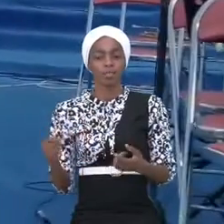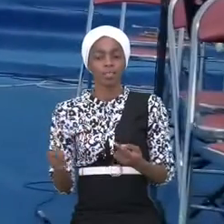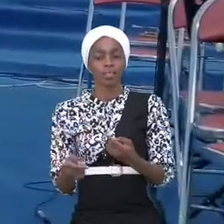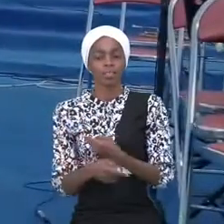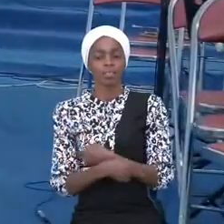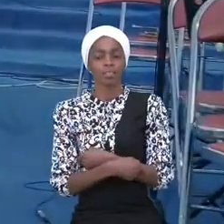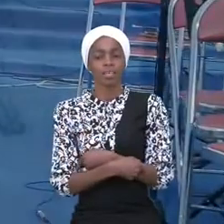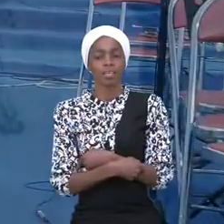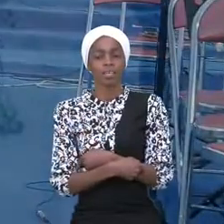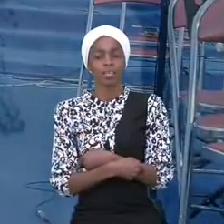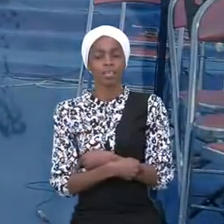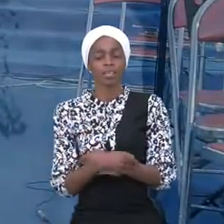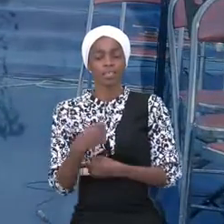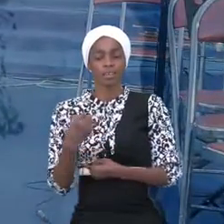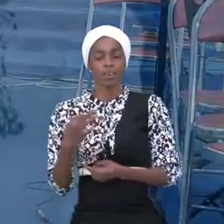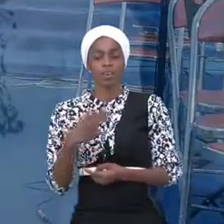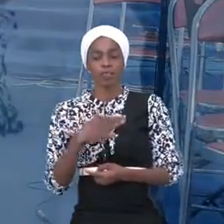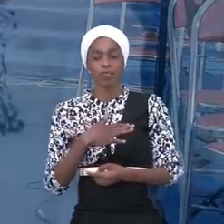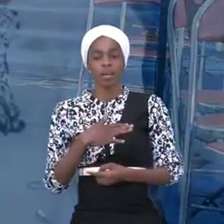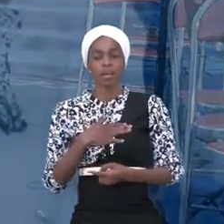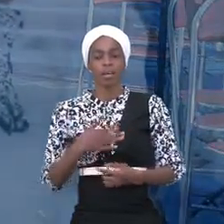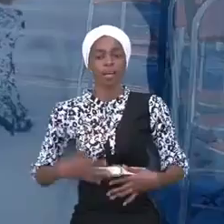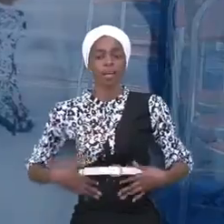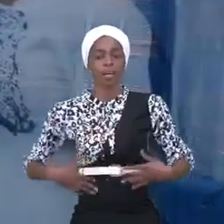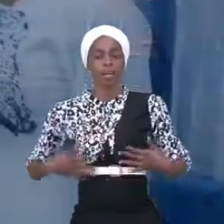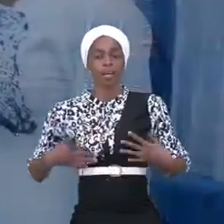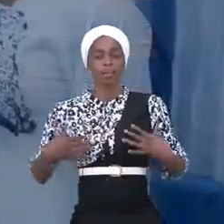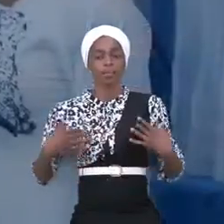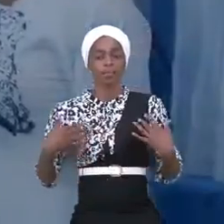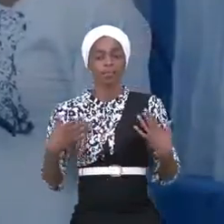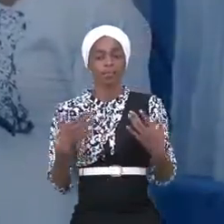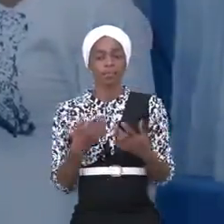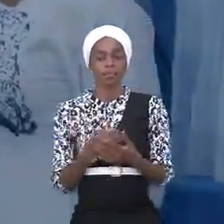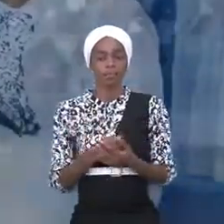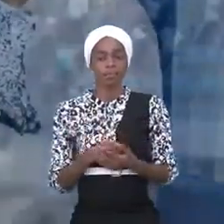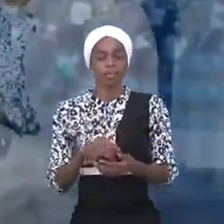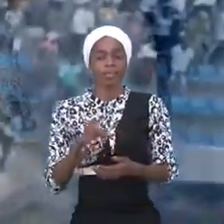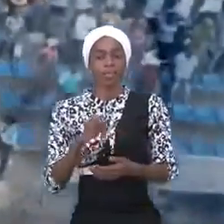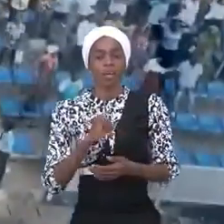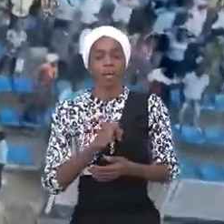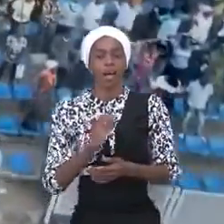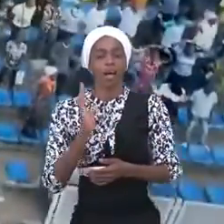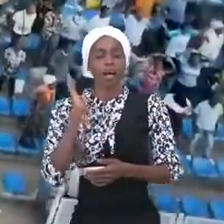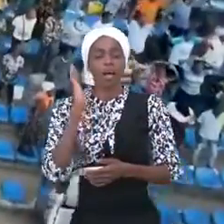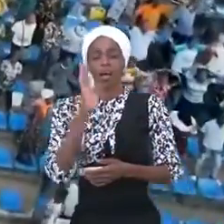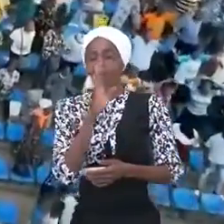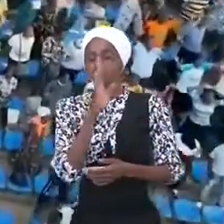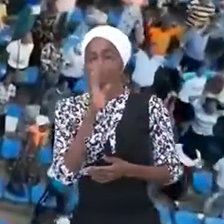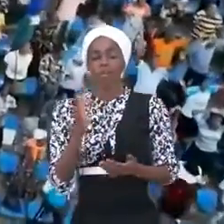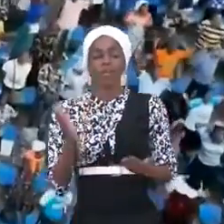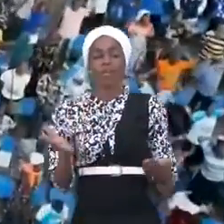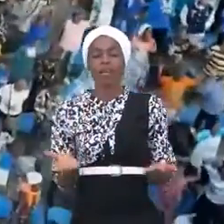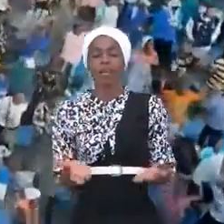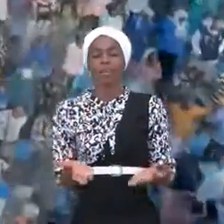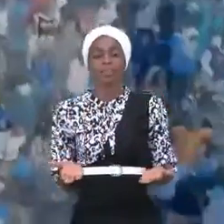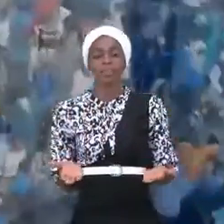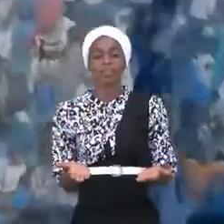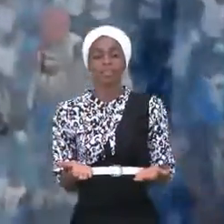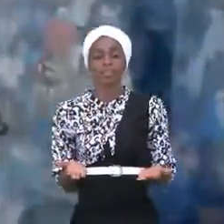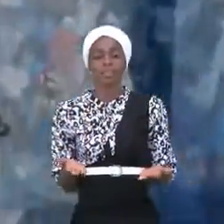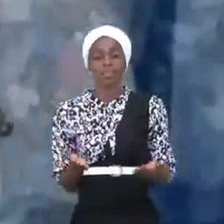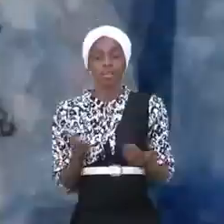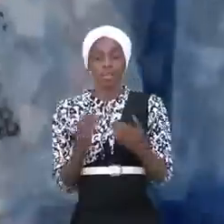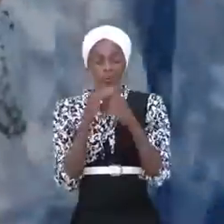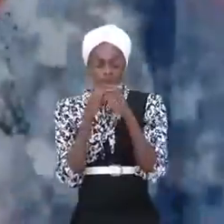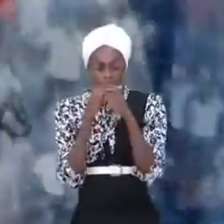All of the days of my life. Lift your hands and tell him, I'll be here,